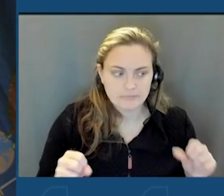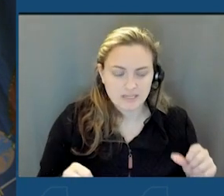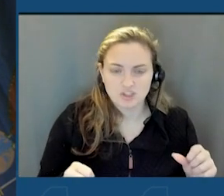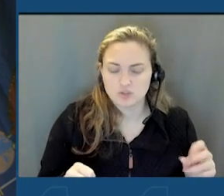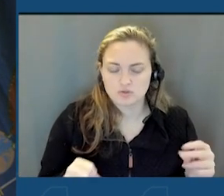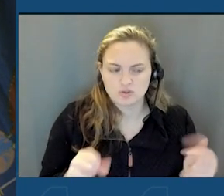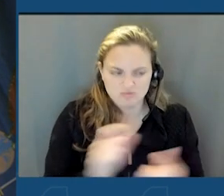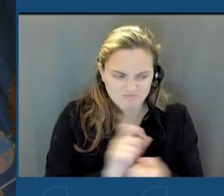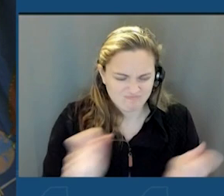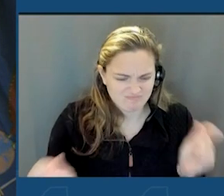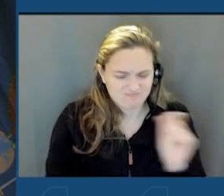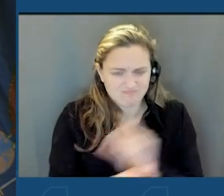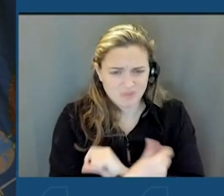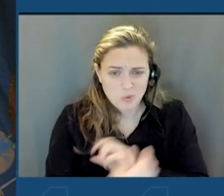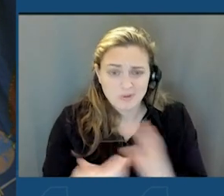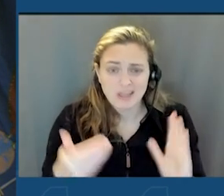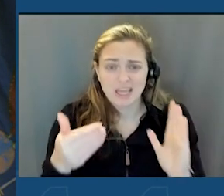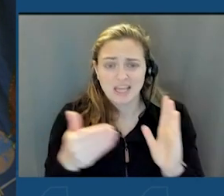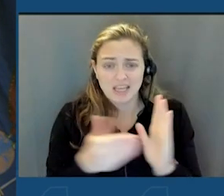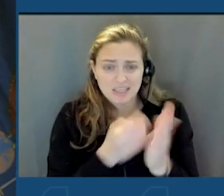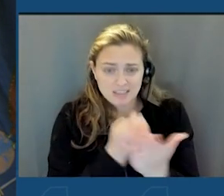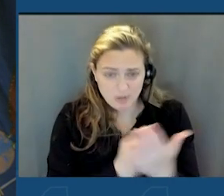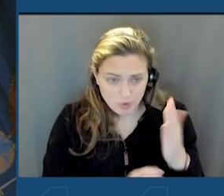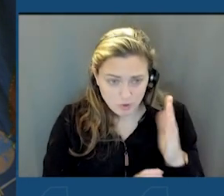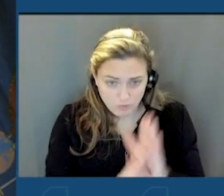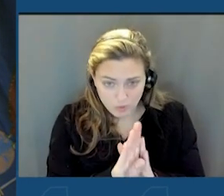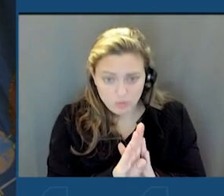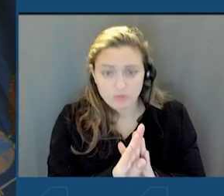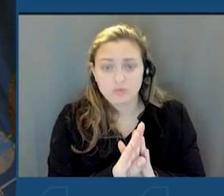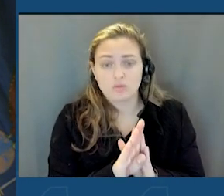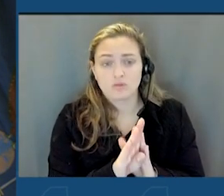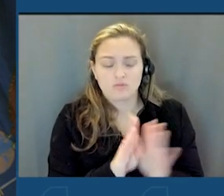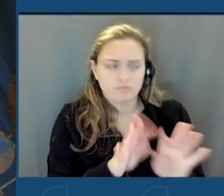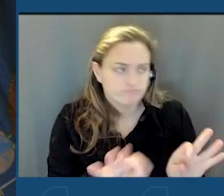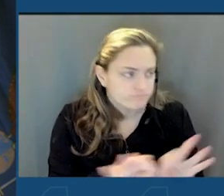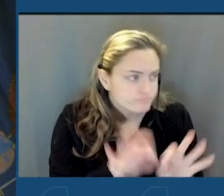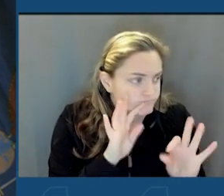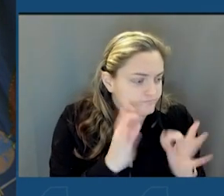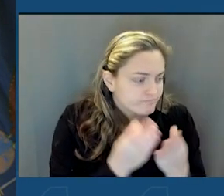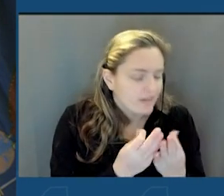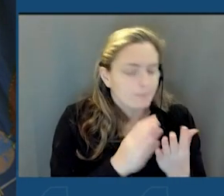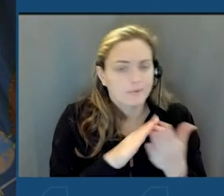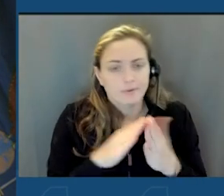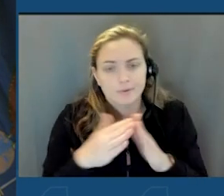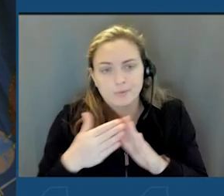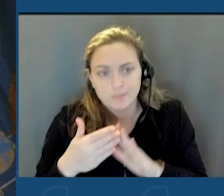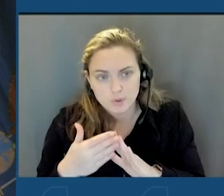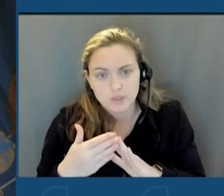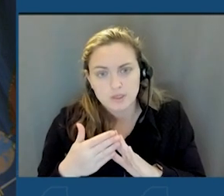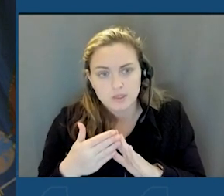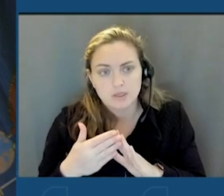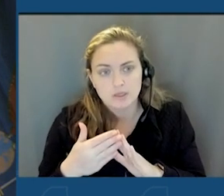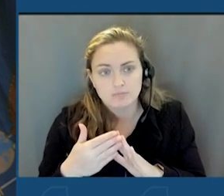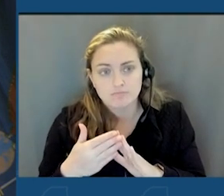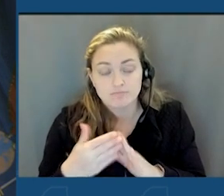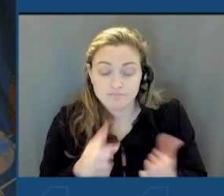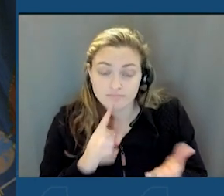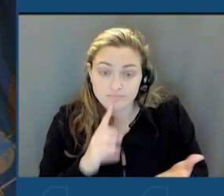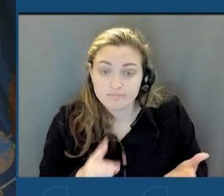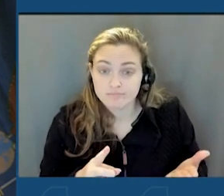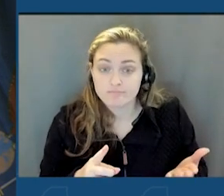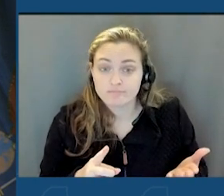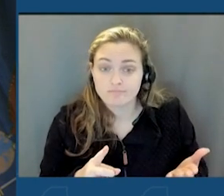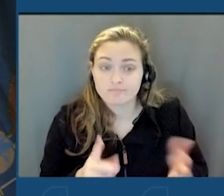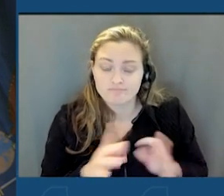undermine our economic growth that is essential to our families and to our communities, that is quite honestly essential